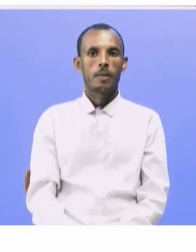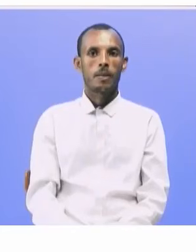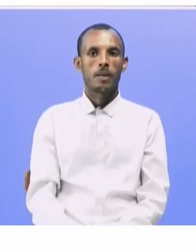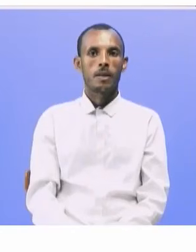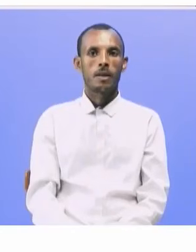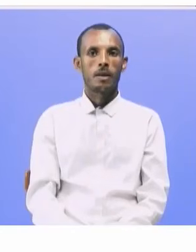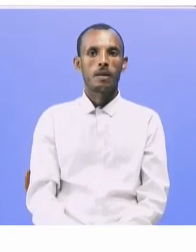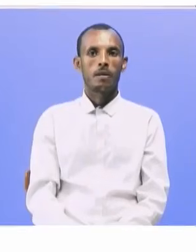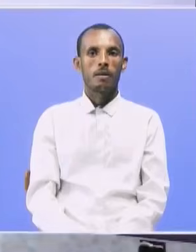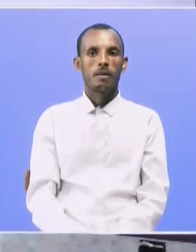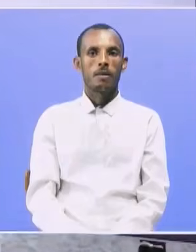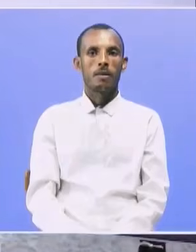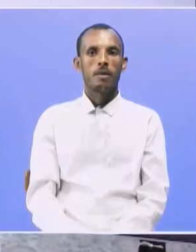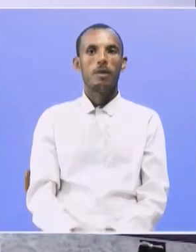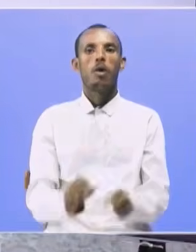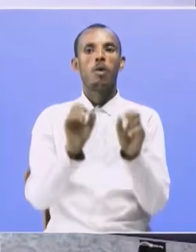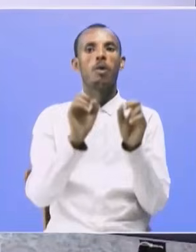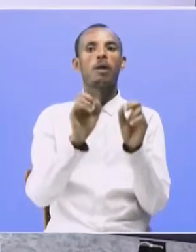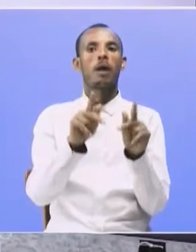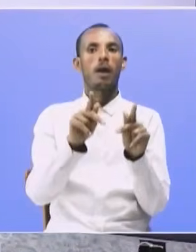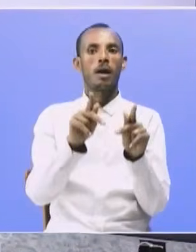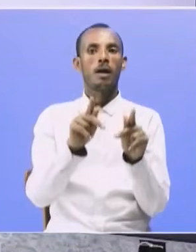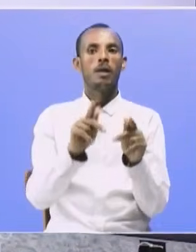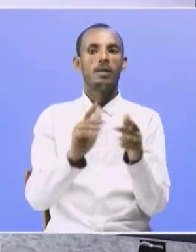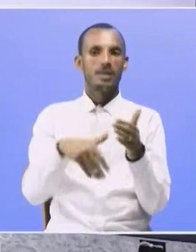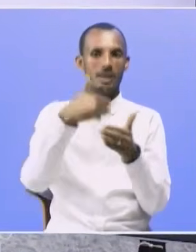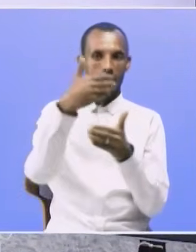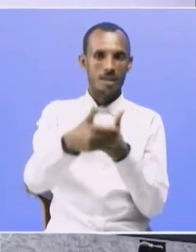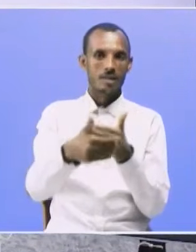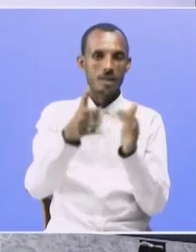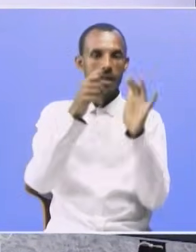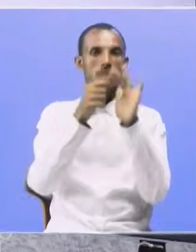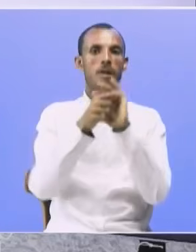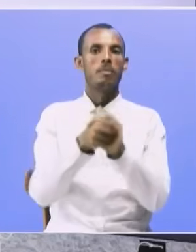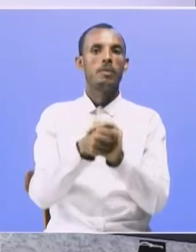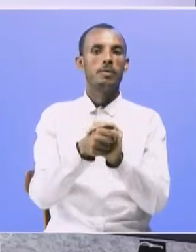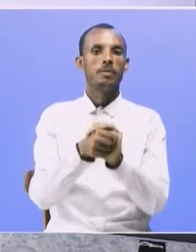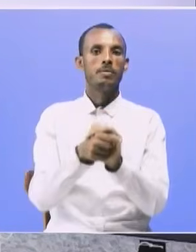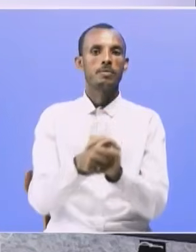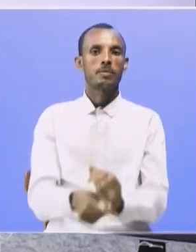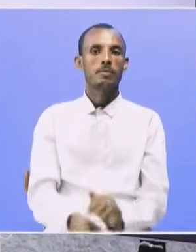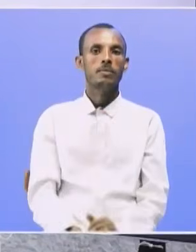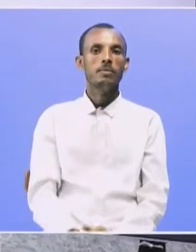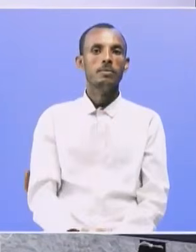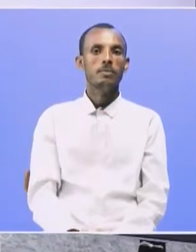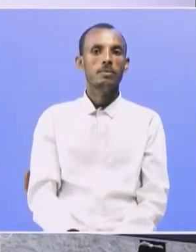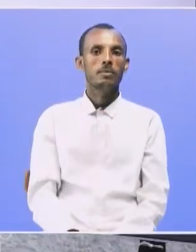set. Okay, the next example.